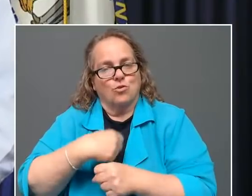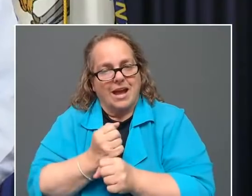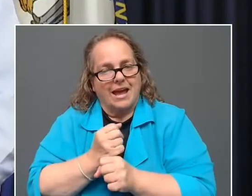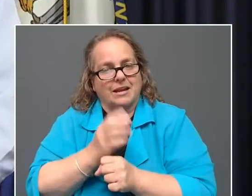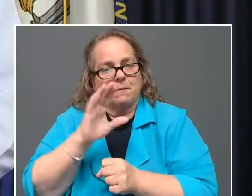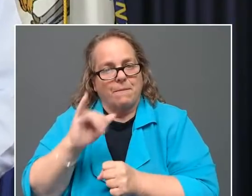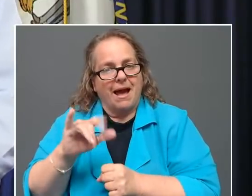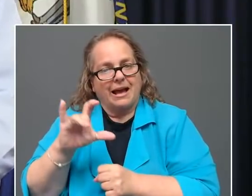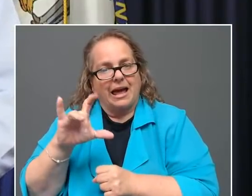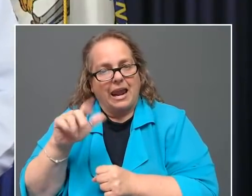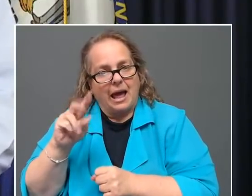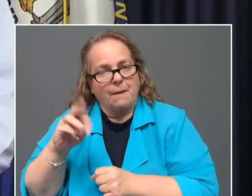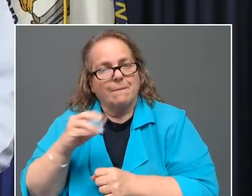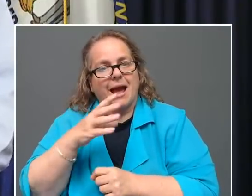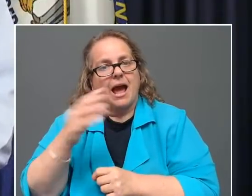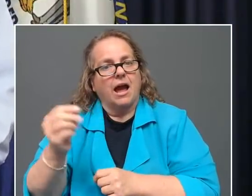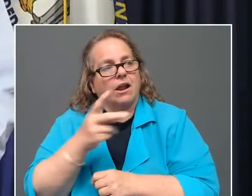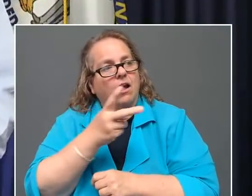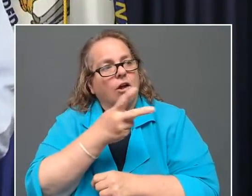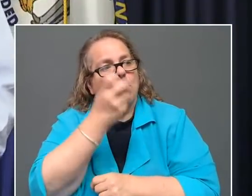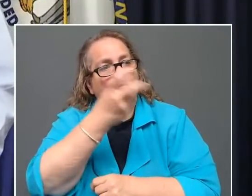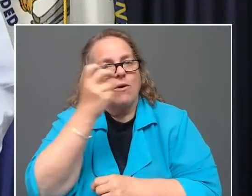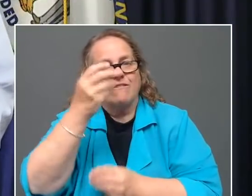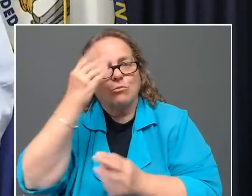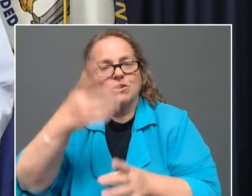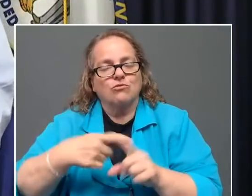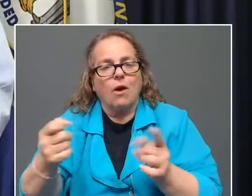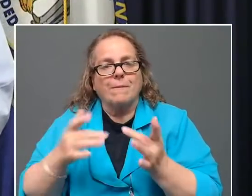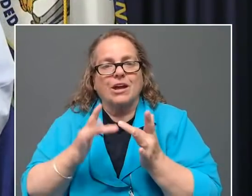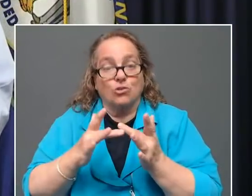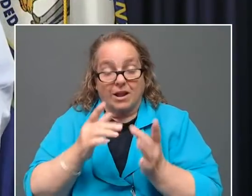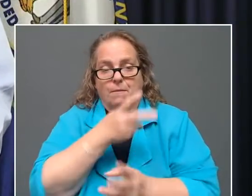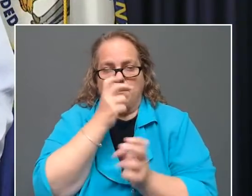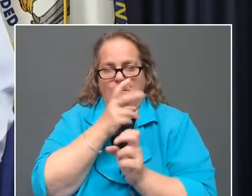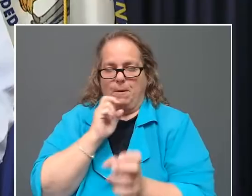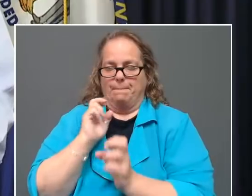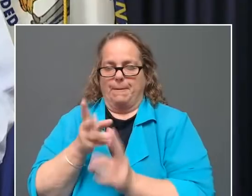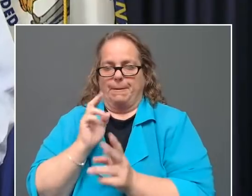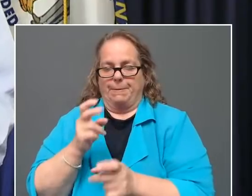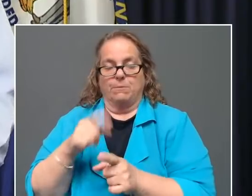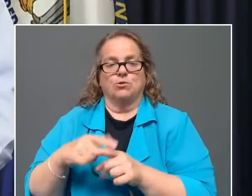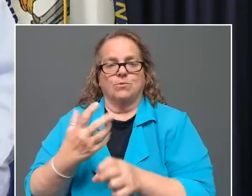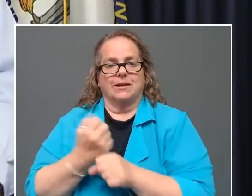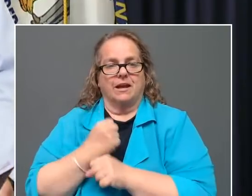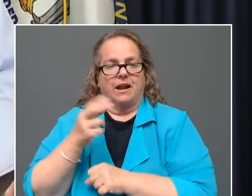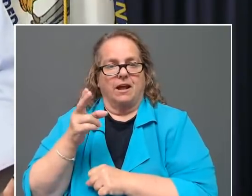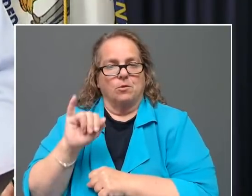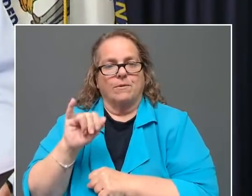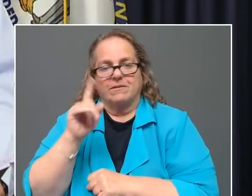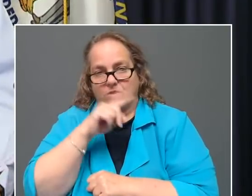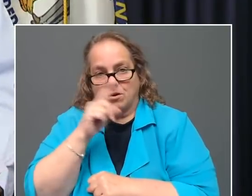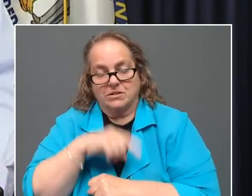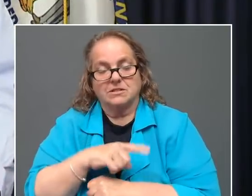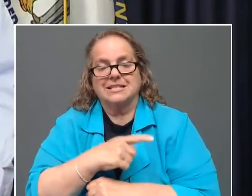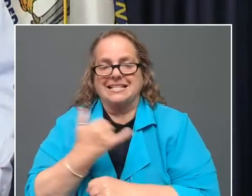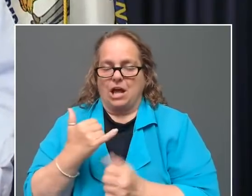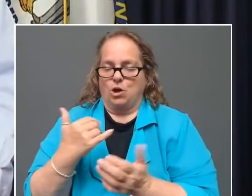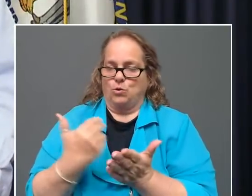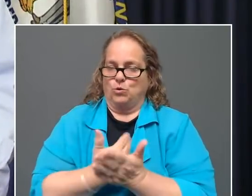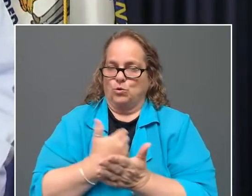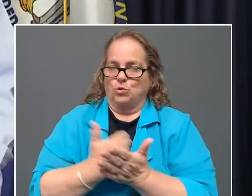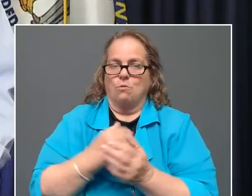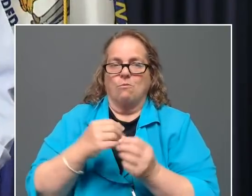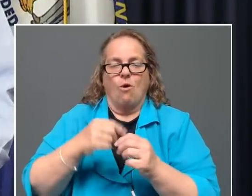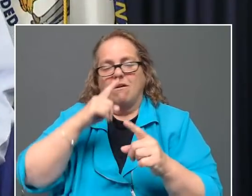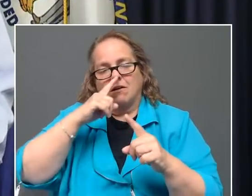obtained from other sources on the internet. The agency now requires new and existing claimants to create more complex PIN numbers.